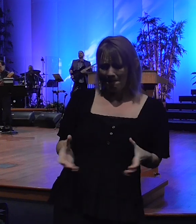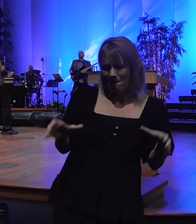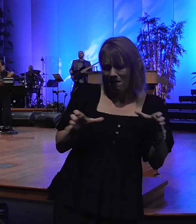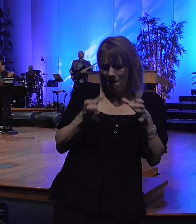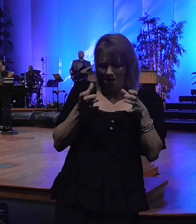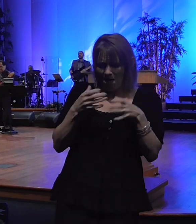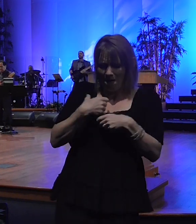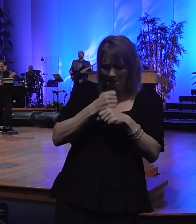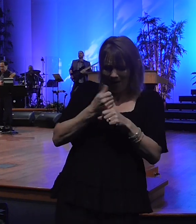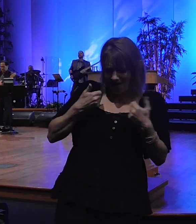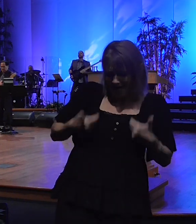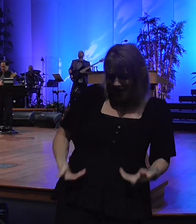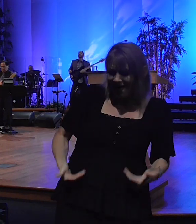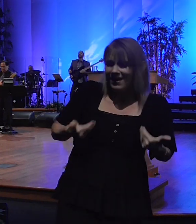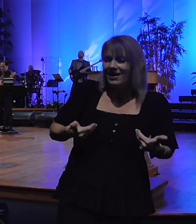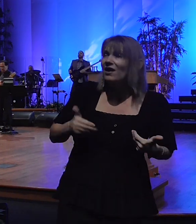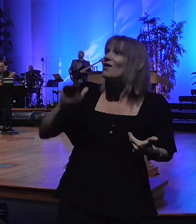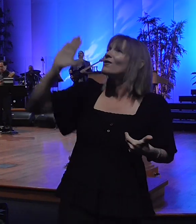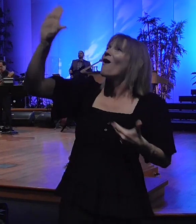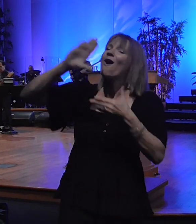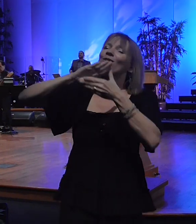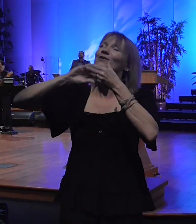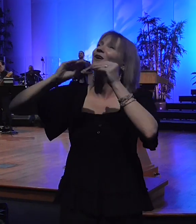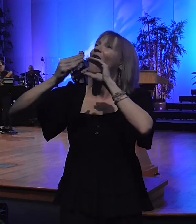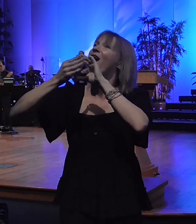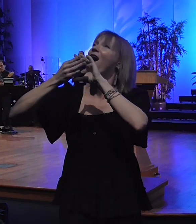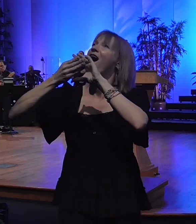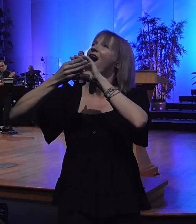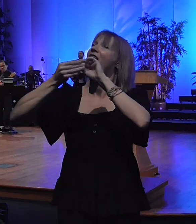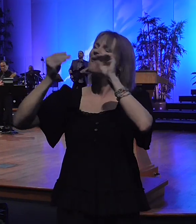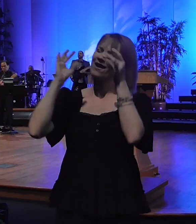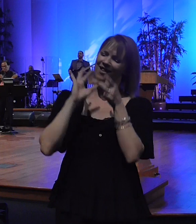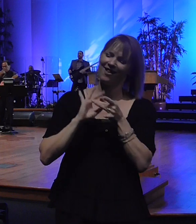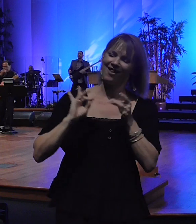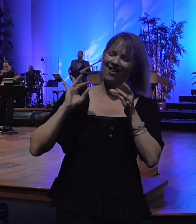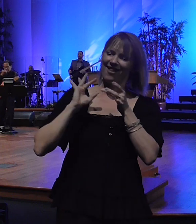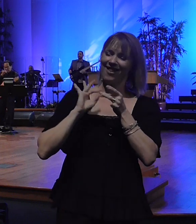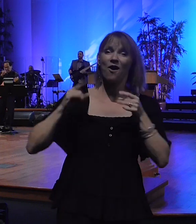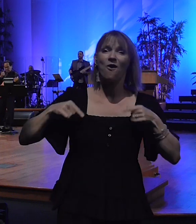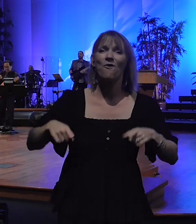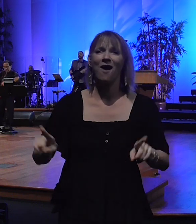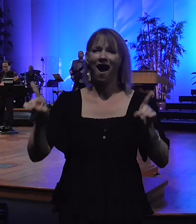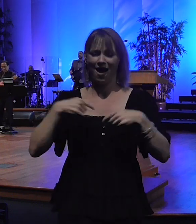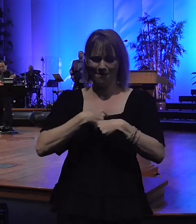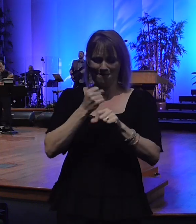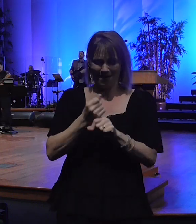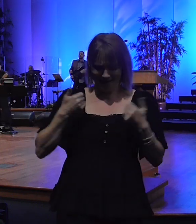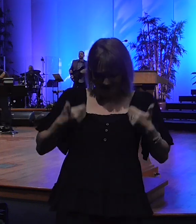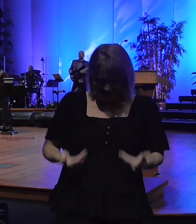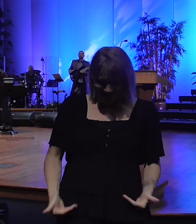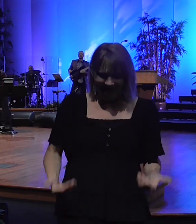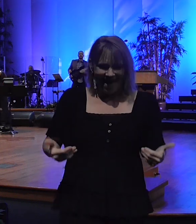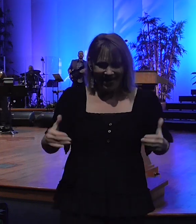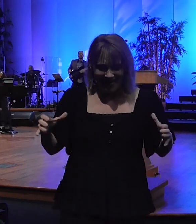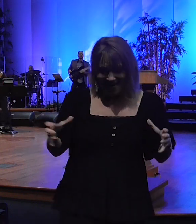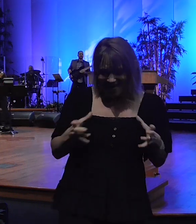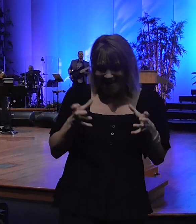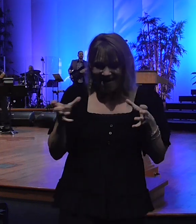your story as you mold me, fashion a